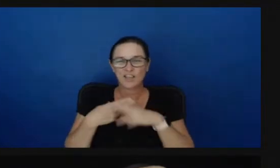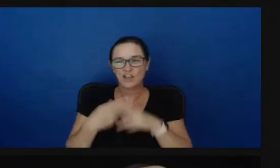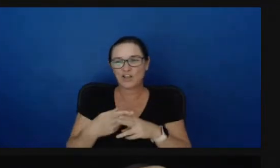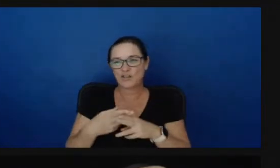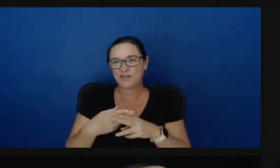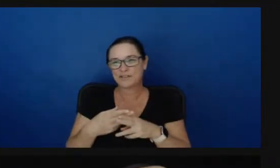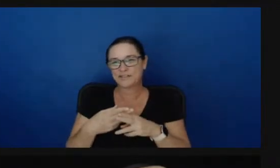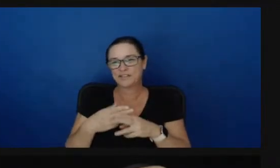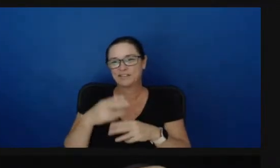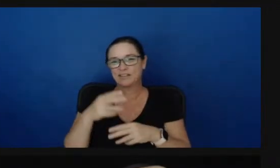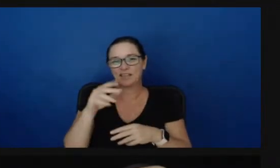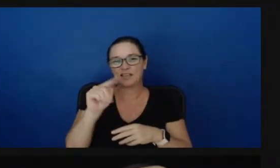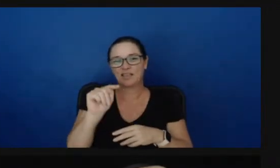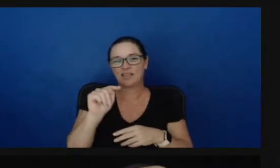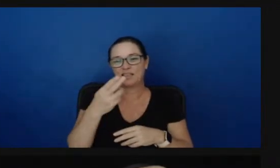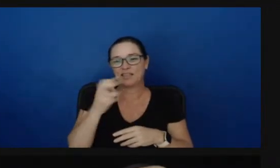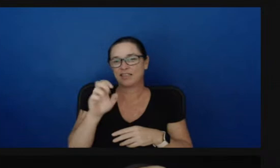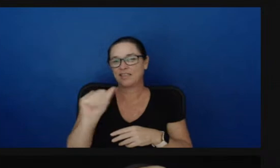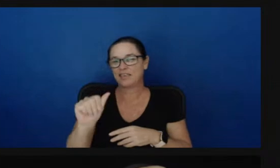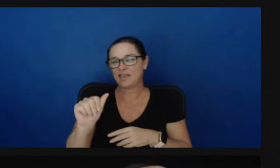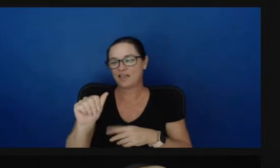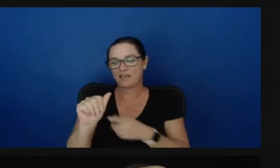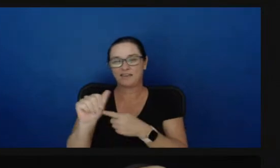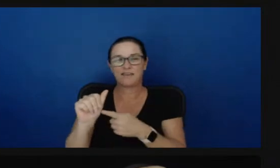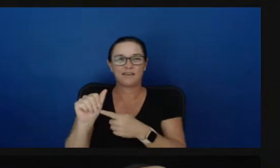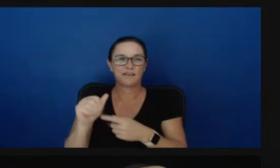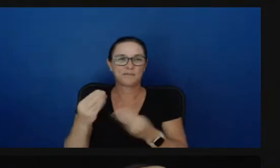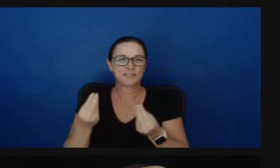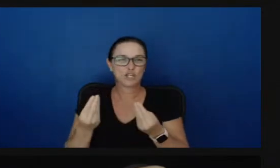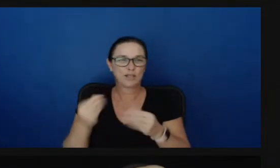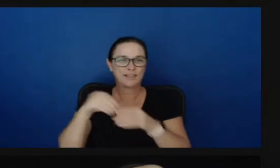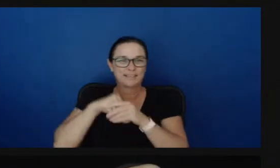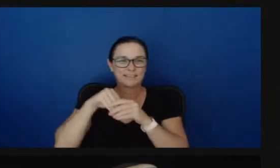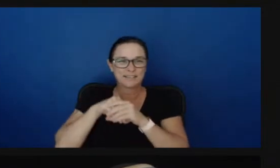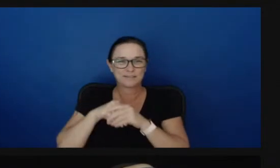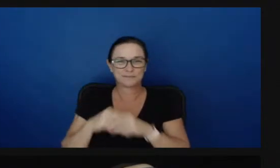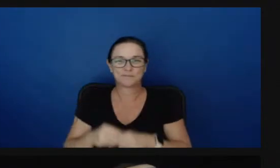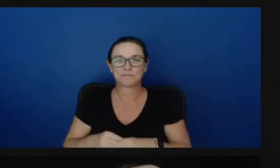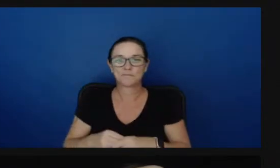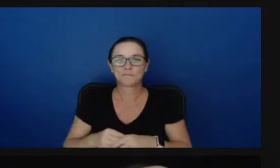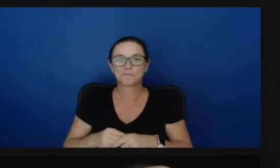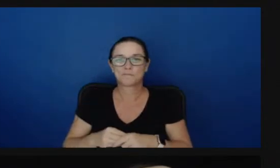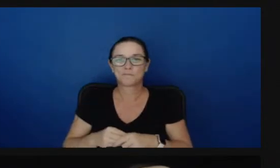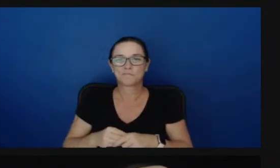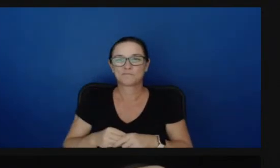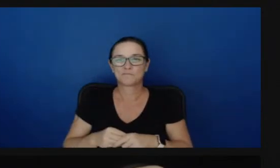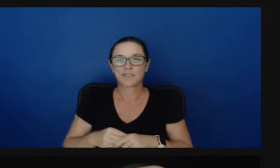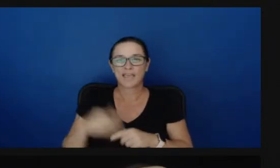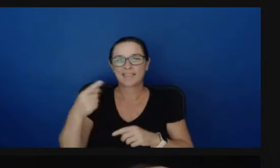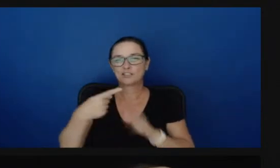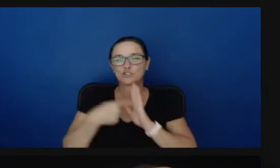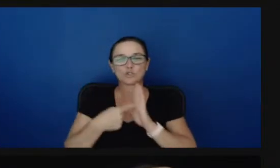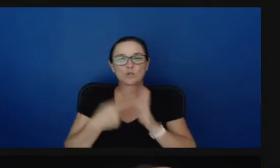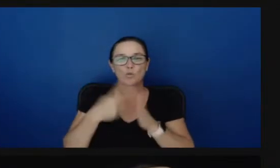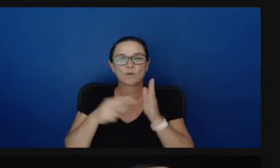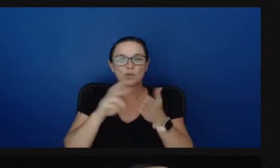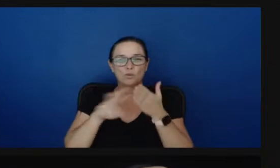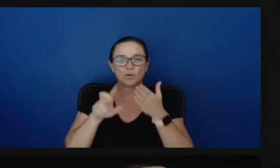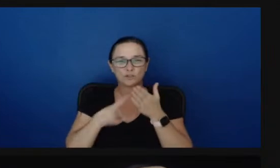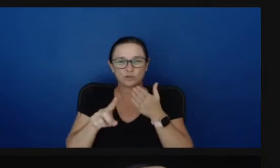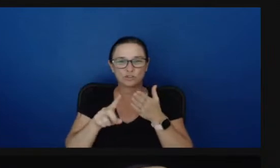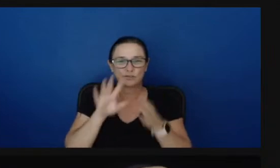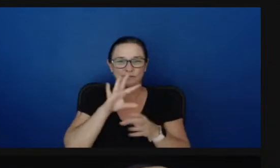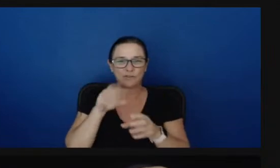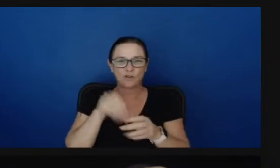the Theia mantle material in there. It's just to show what the research involves as well. They change the density. Like